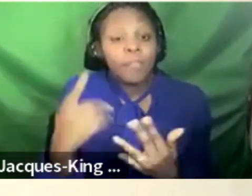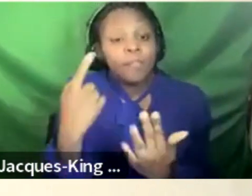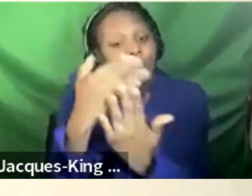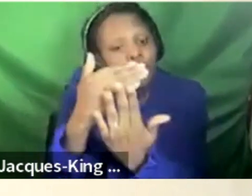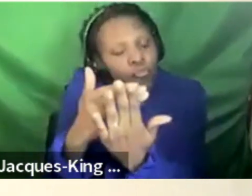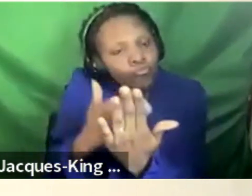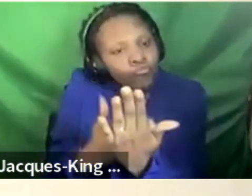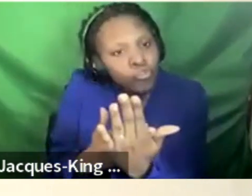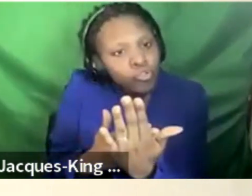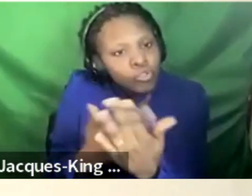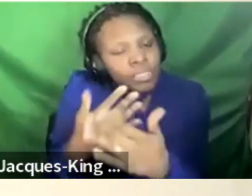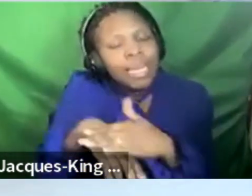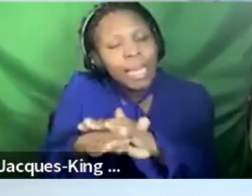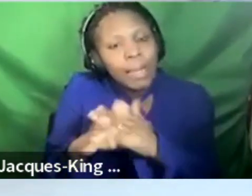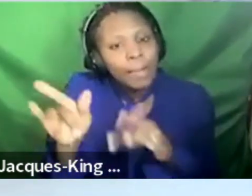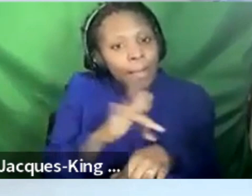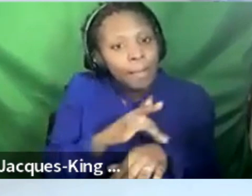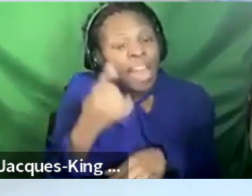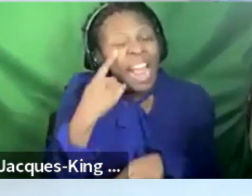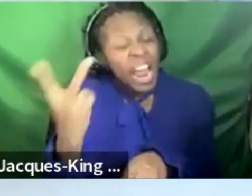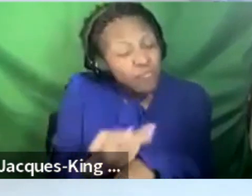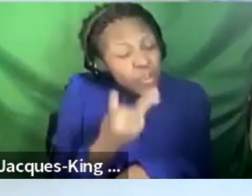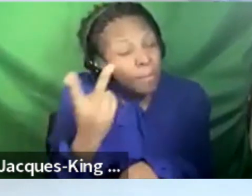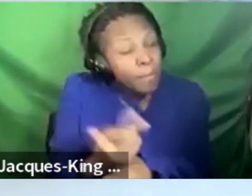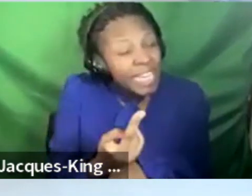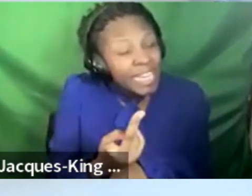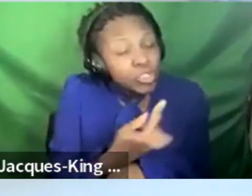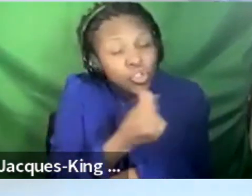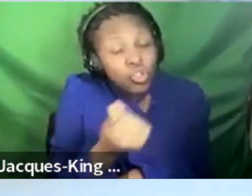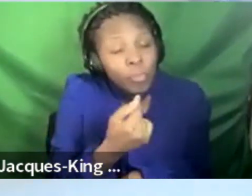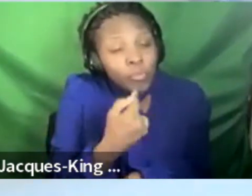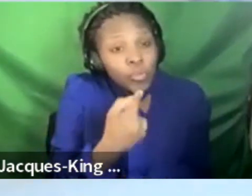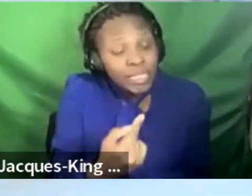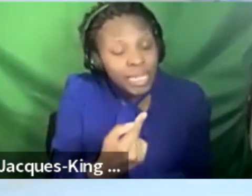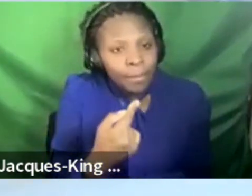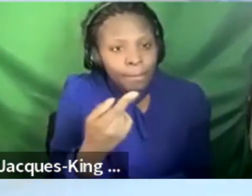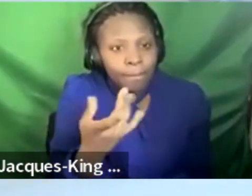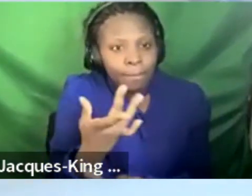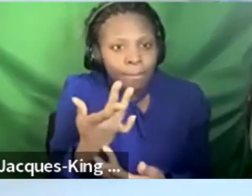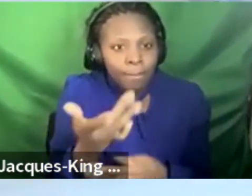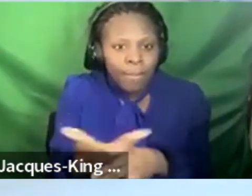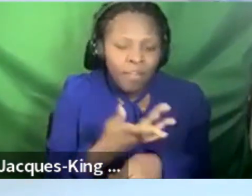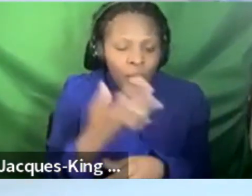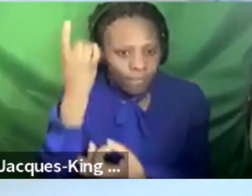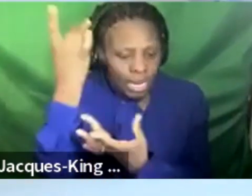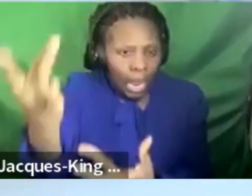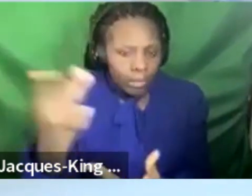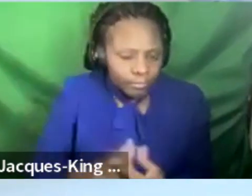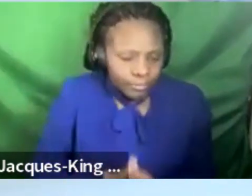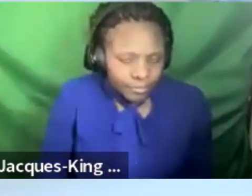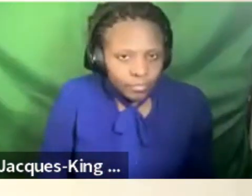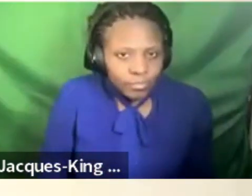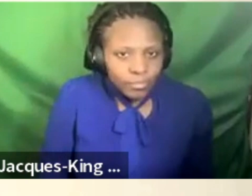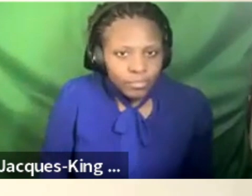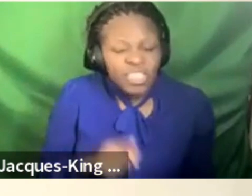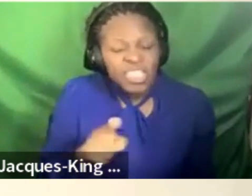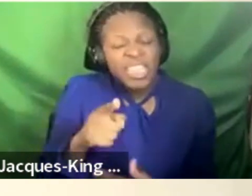the queering of the rules that are set in place. Okay, can I repeat some of what you said before I forget it?